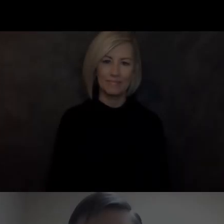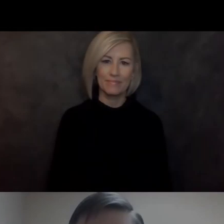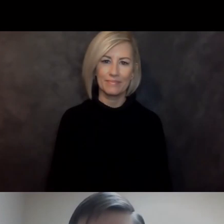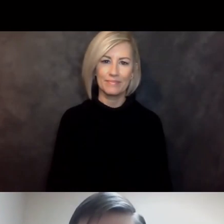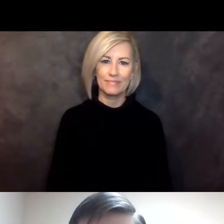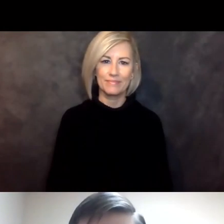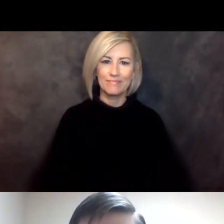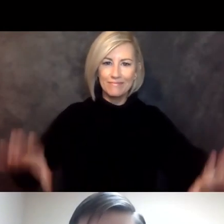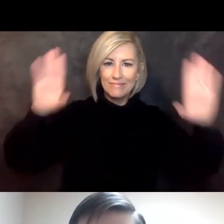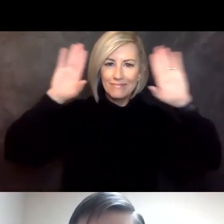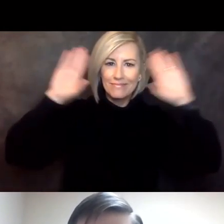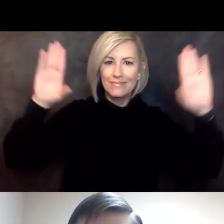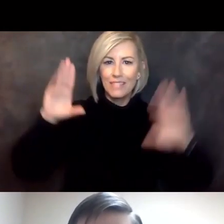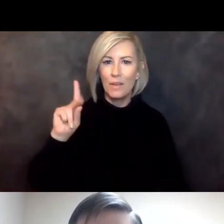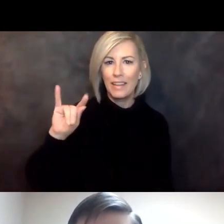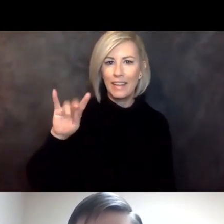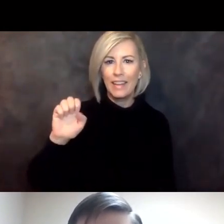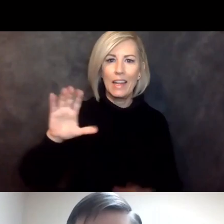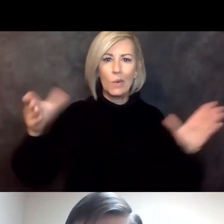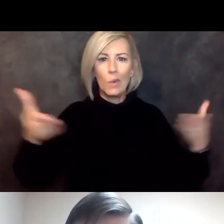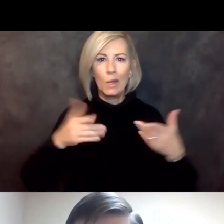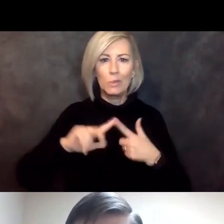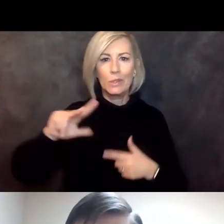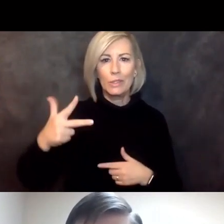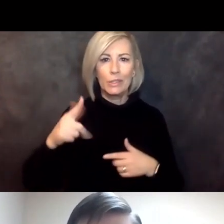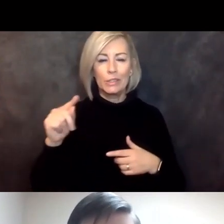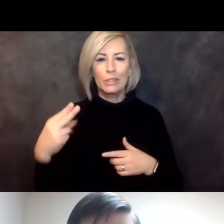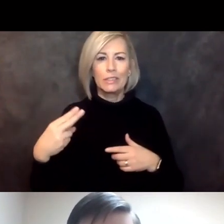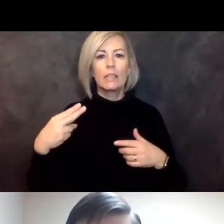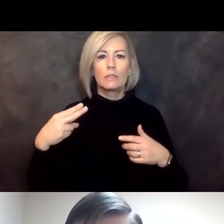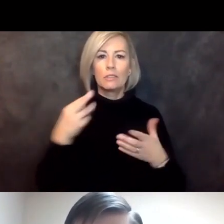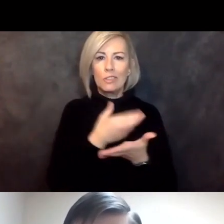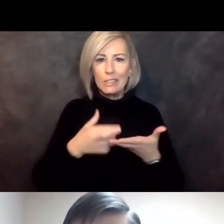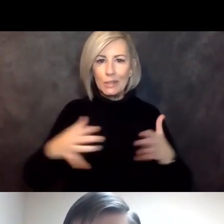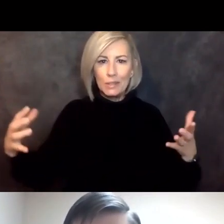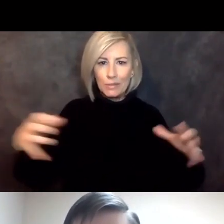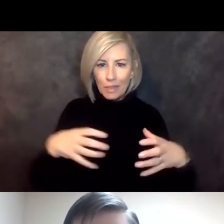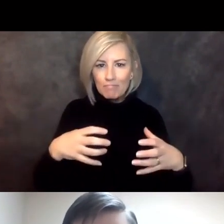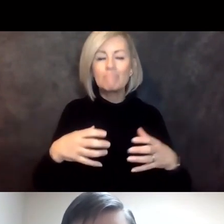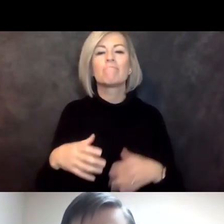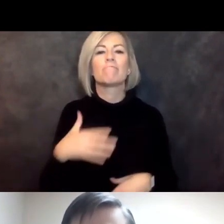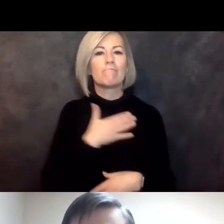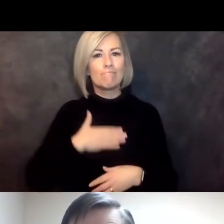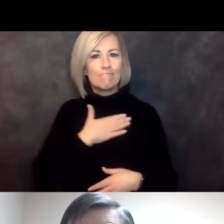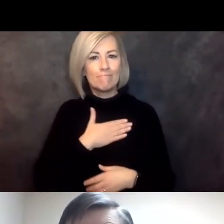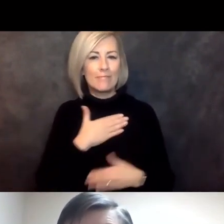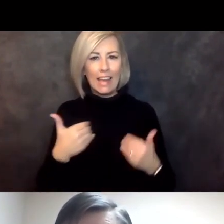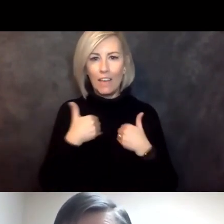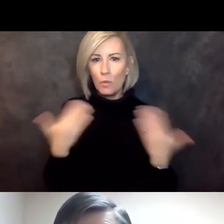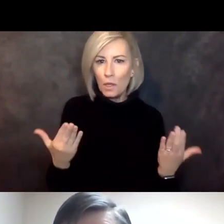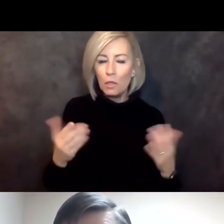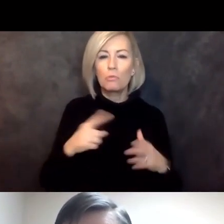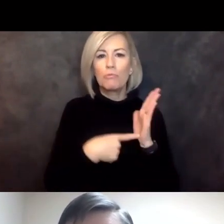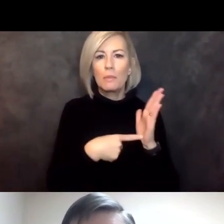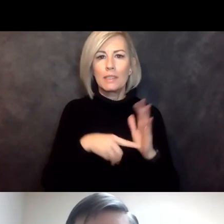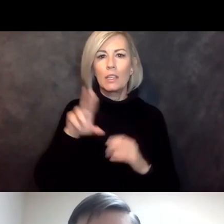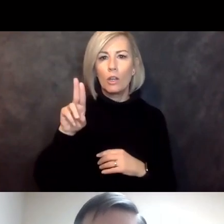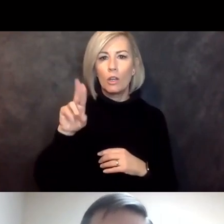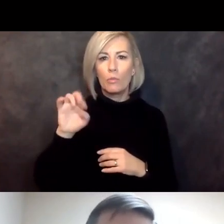Hello, Katie, and welcome to the third Thursday Resource Roundup. We're so pleased to have you here representing the Urbana Early Childhood School.